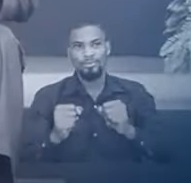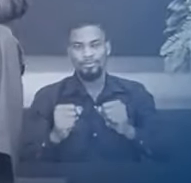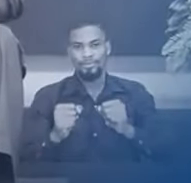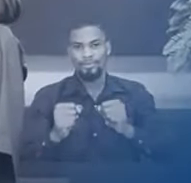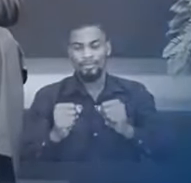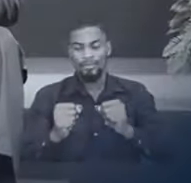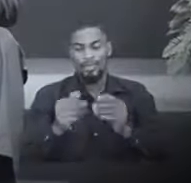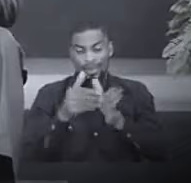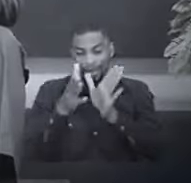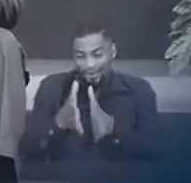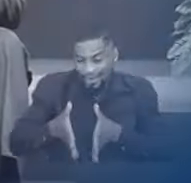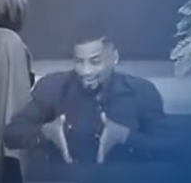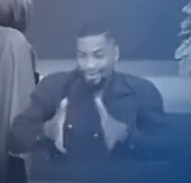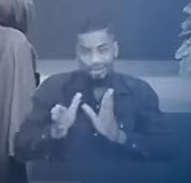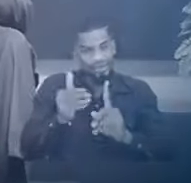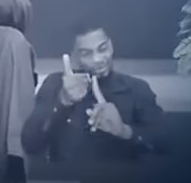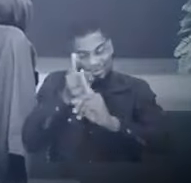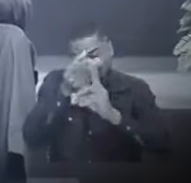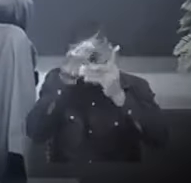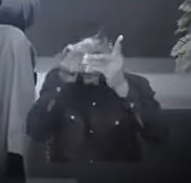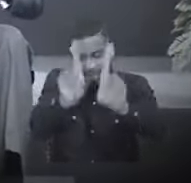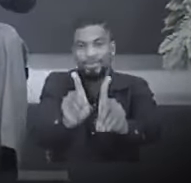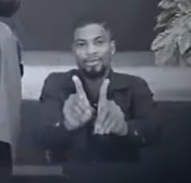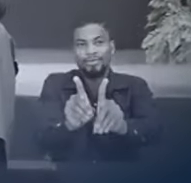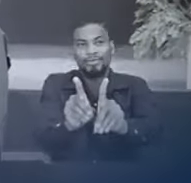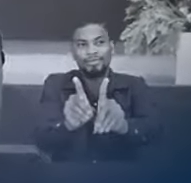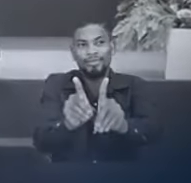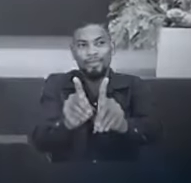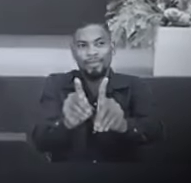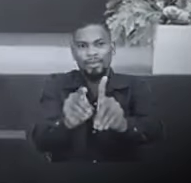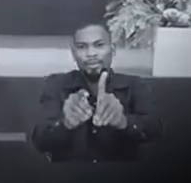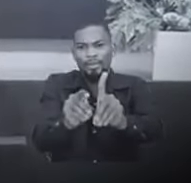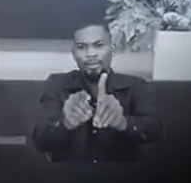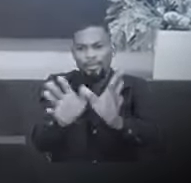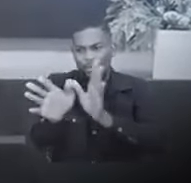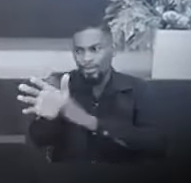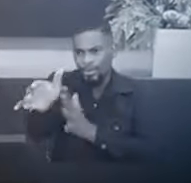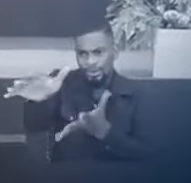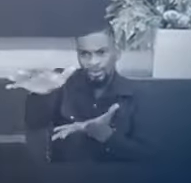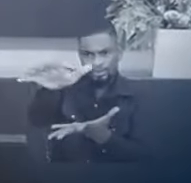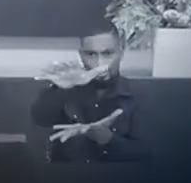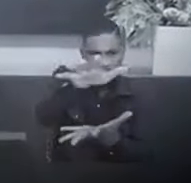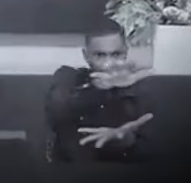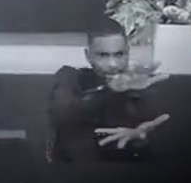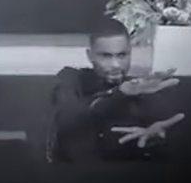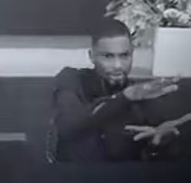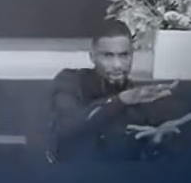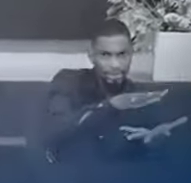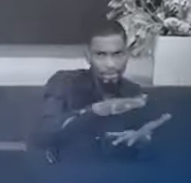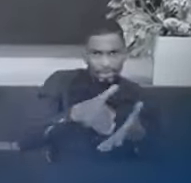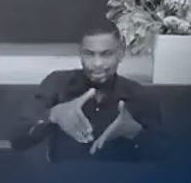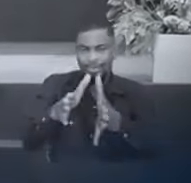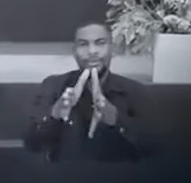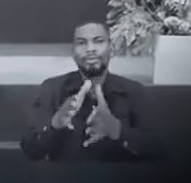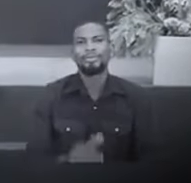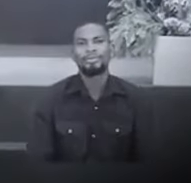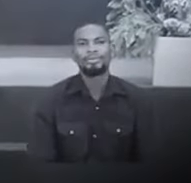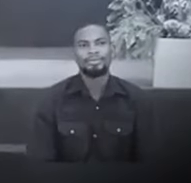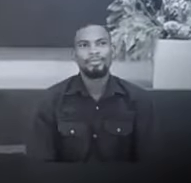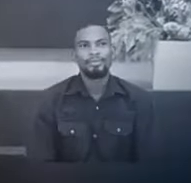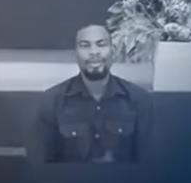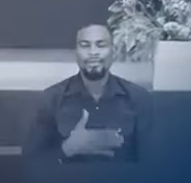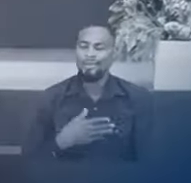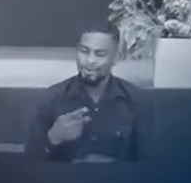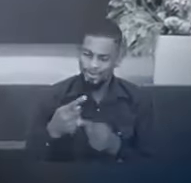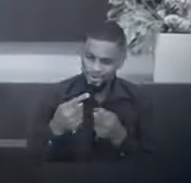own God. And in the presence of God, they will leave you to talk to your God. Let us try and cultivate this thing so that